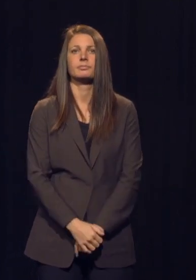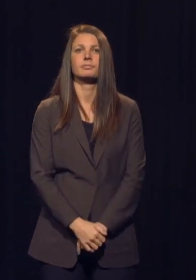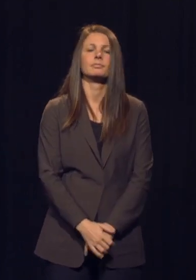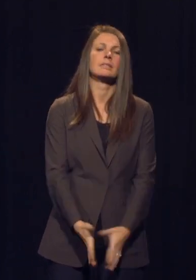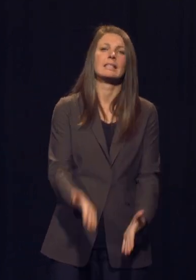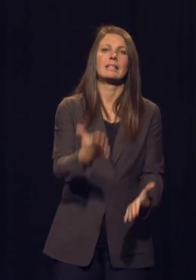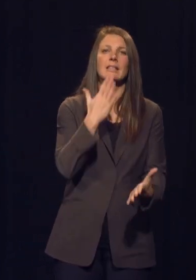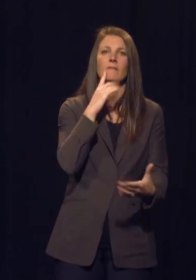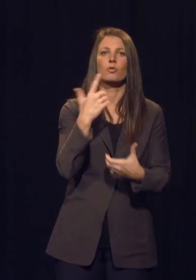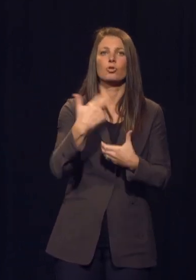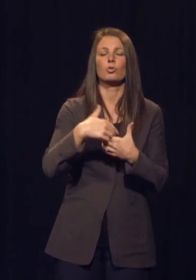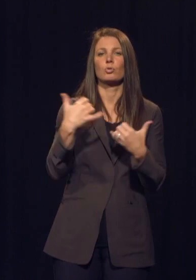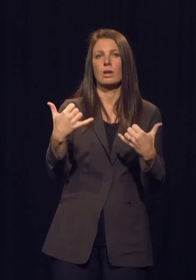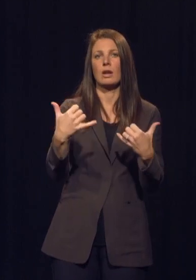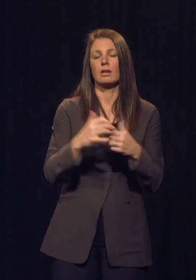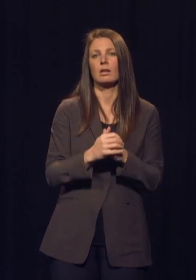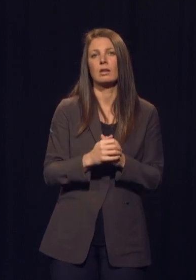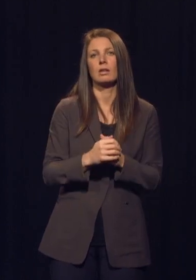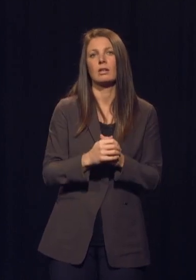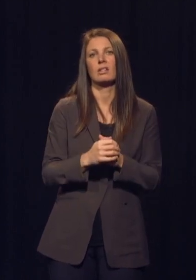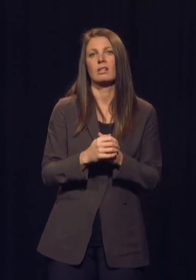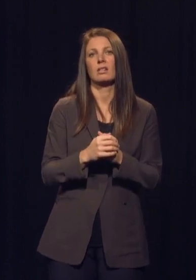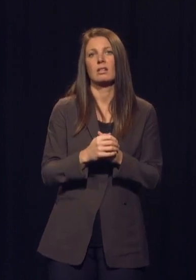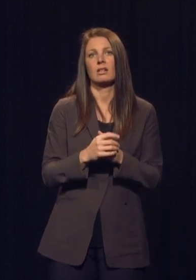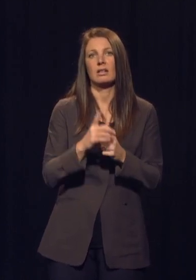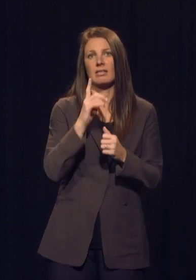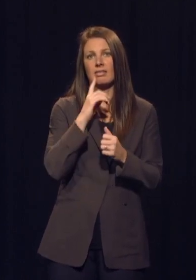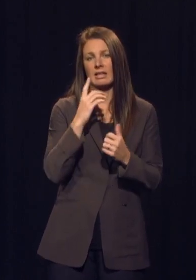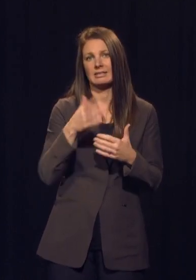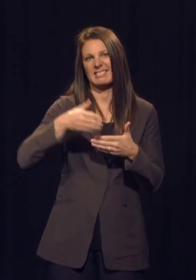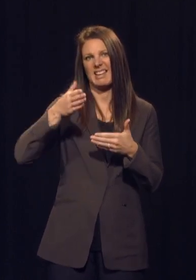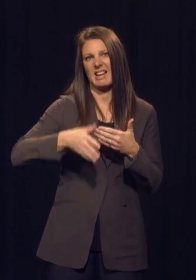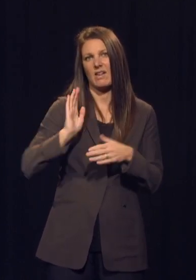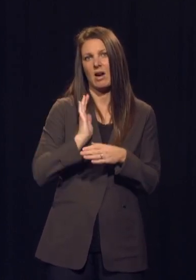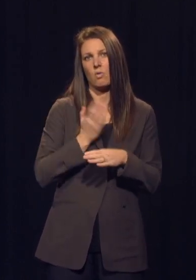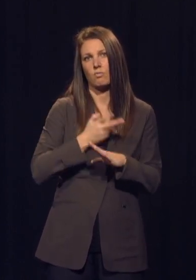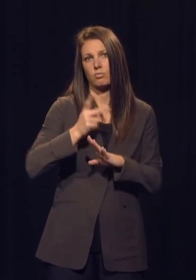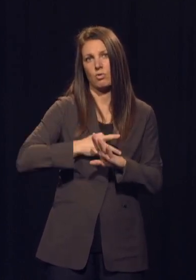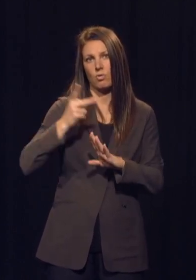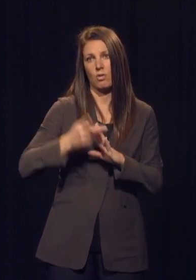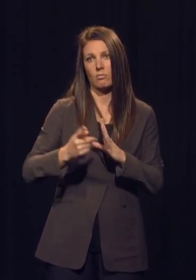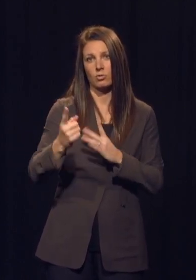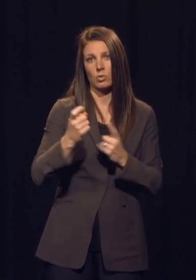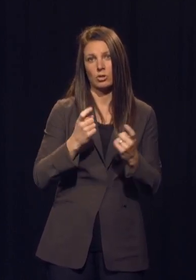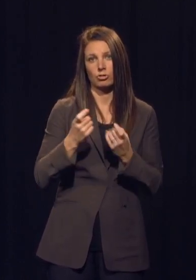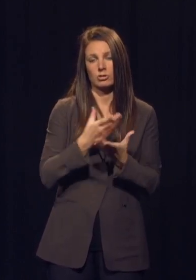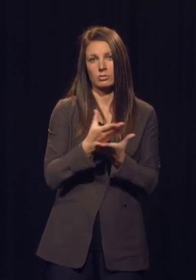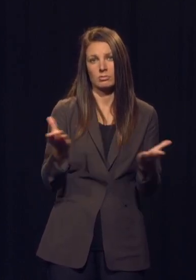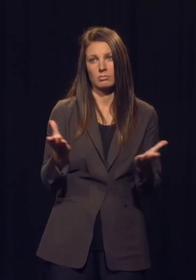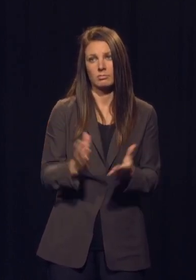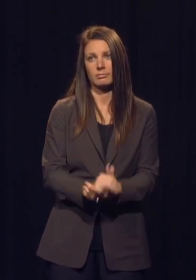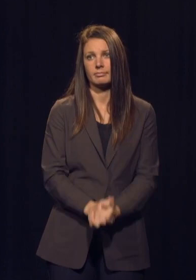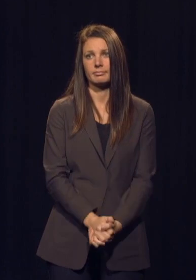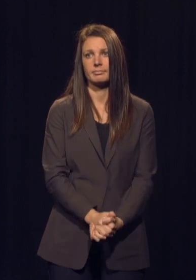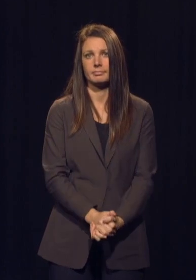Thank you for joining us today. And with that, that concludes our program. We'll take any questions you might have.